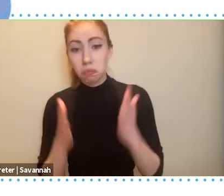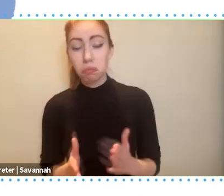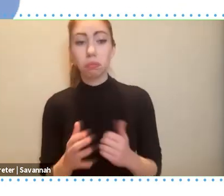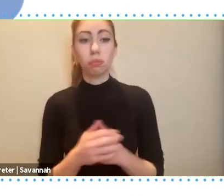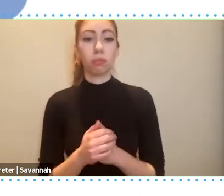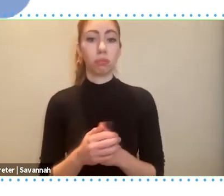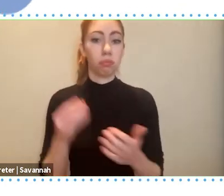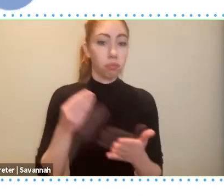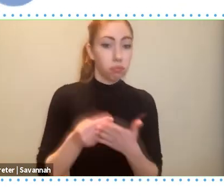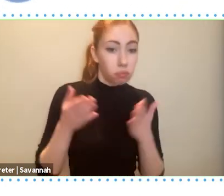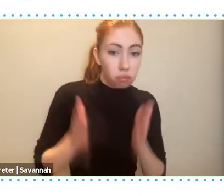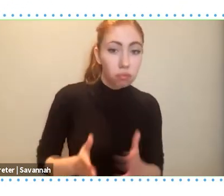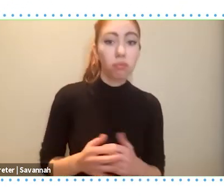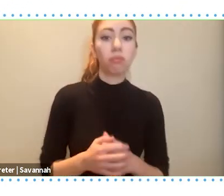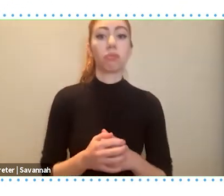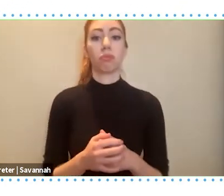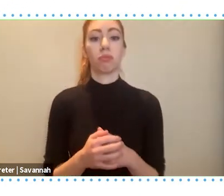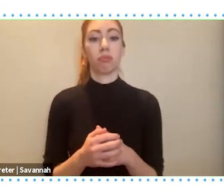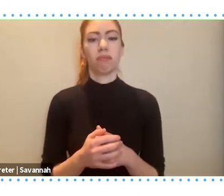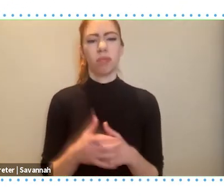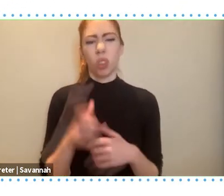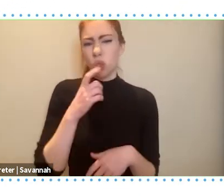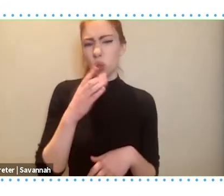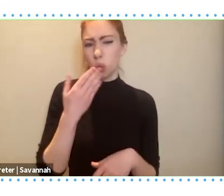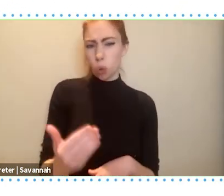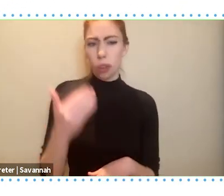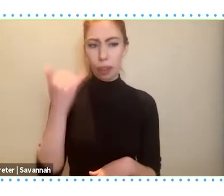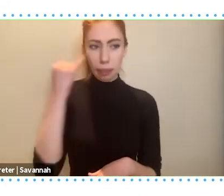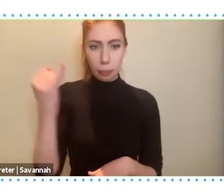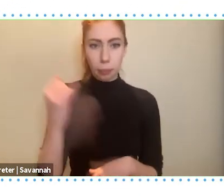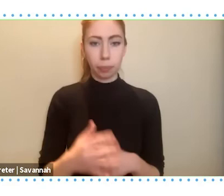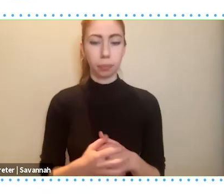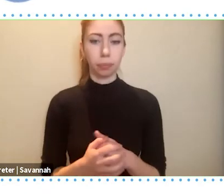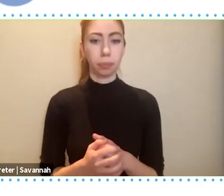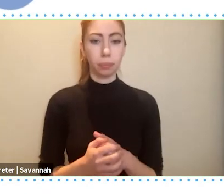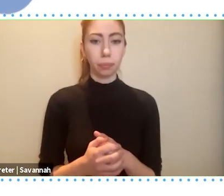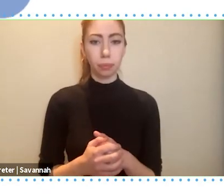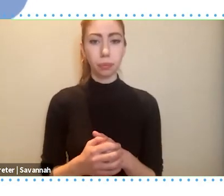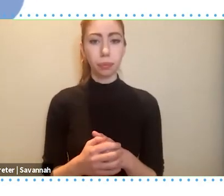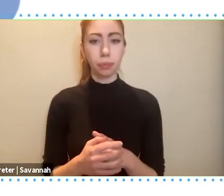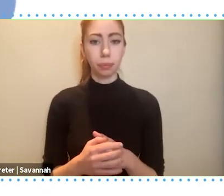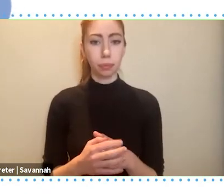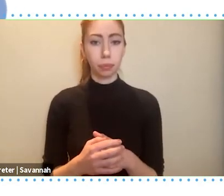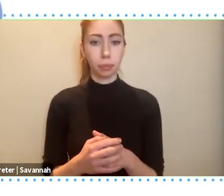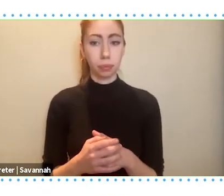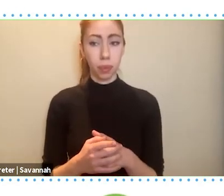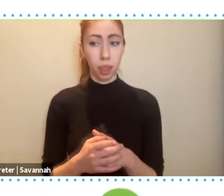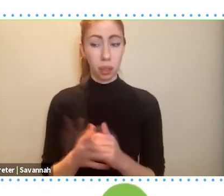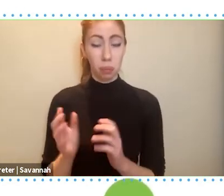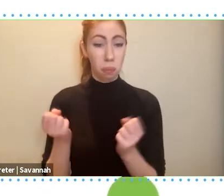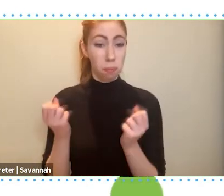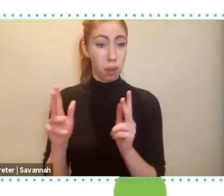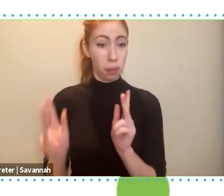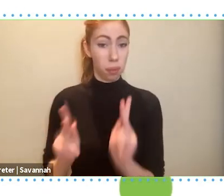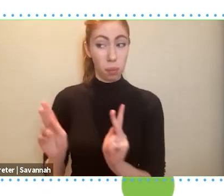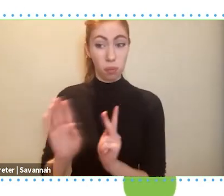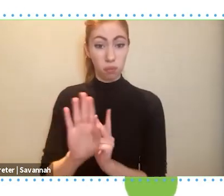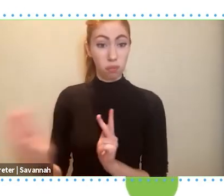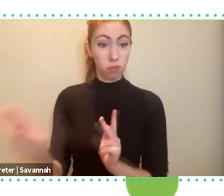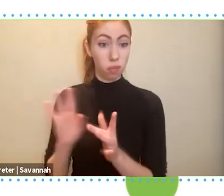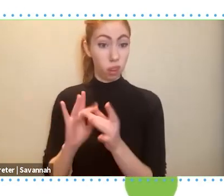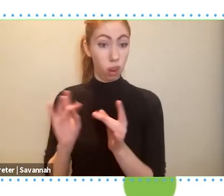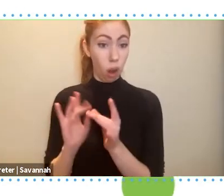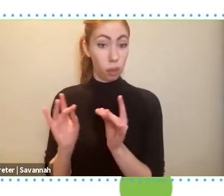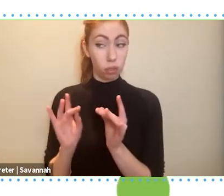A lot of the work that Pleo was doing and the work Martha Rands was saying is, and Martha will say clearly, like, if you need a lawyer, pay for a